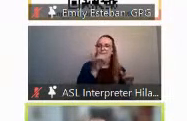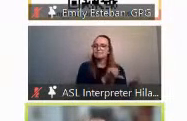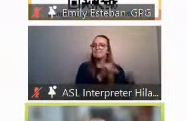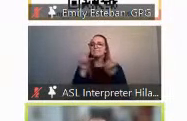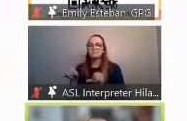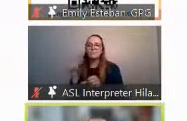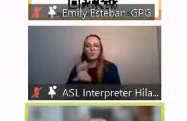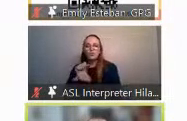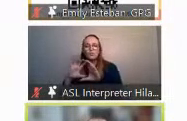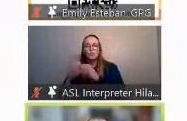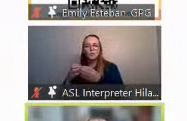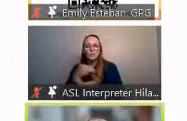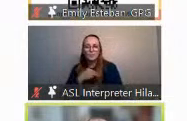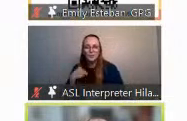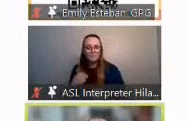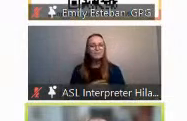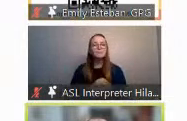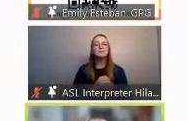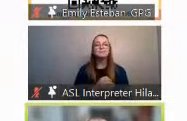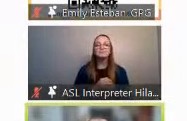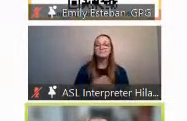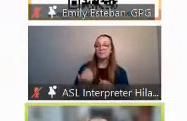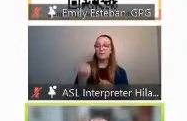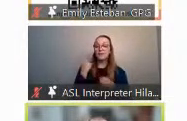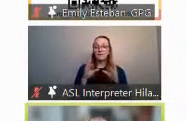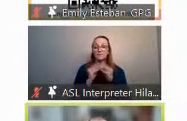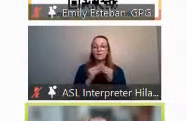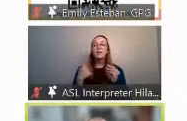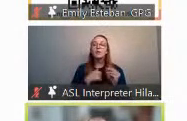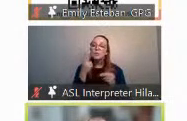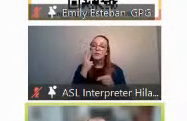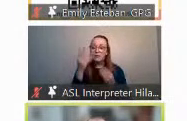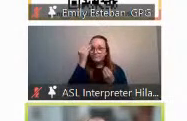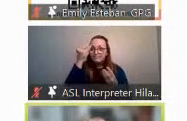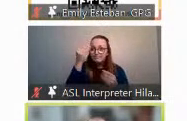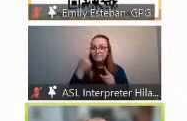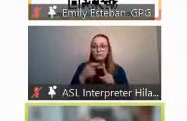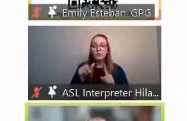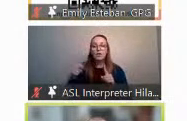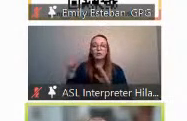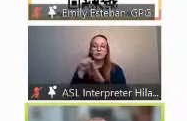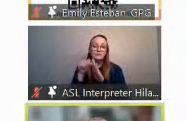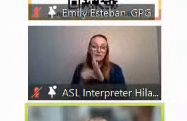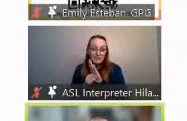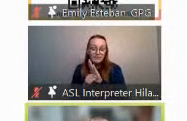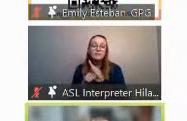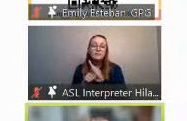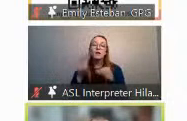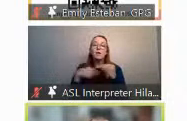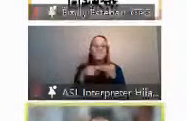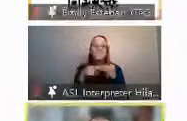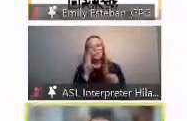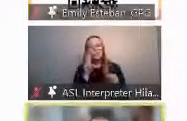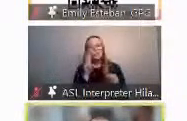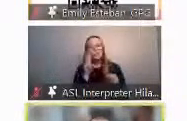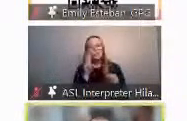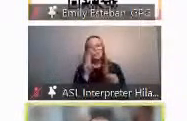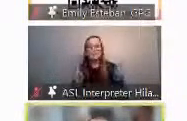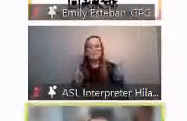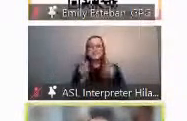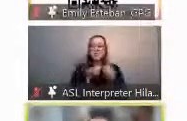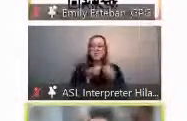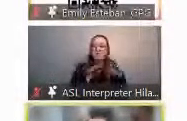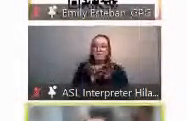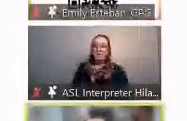At the last meeting, we saw data from other states about observed differences in development in children